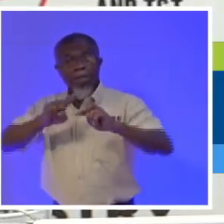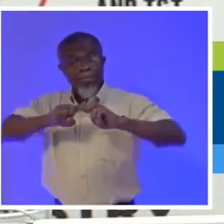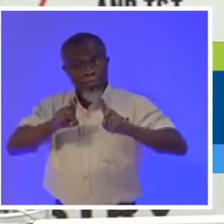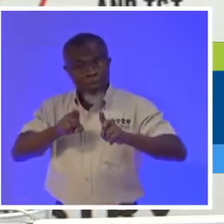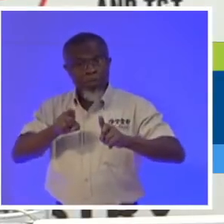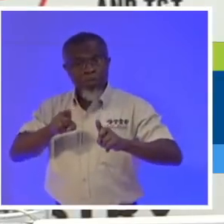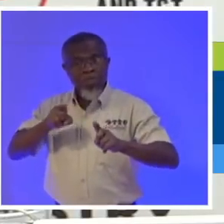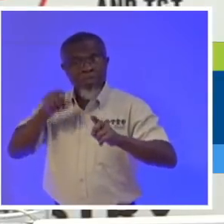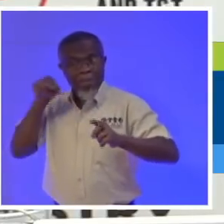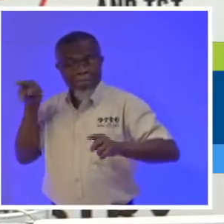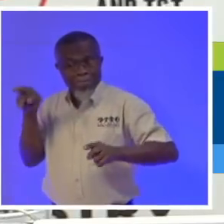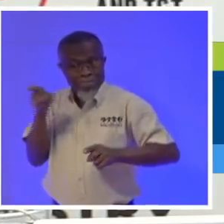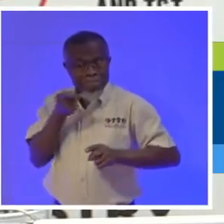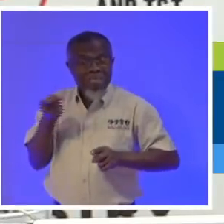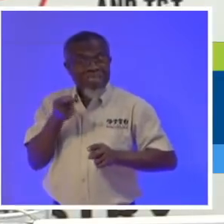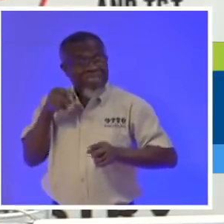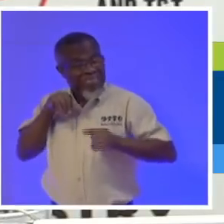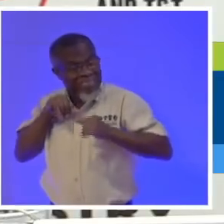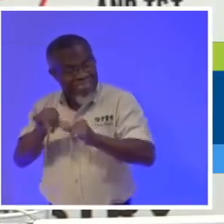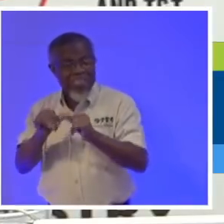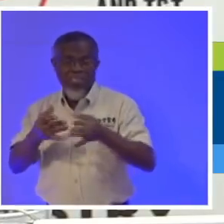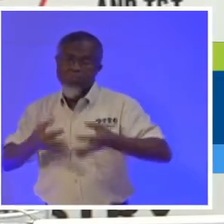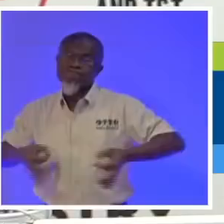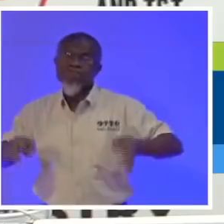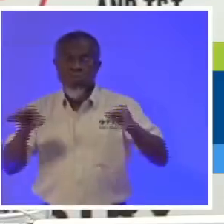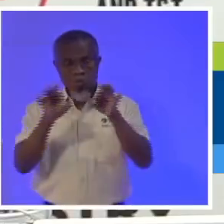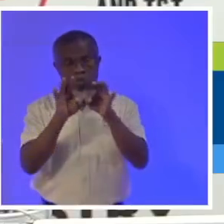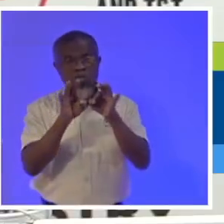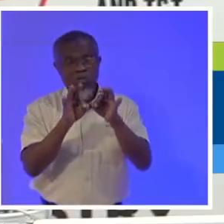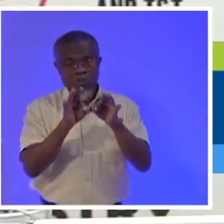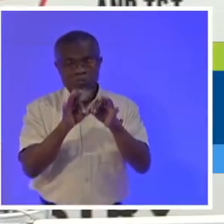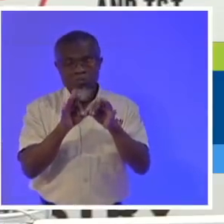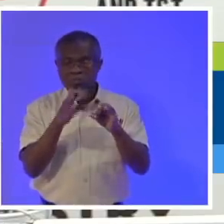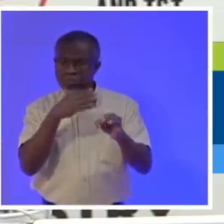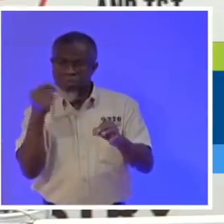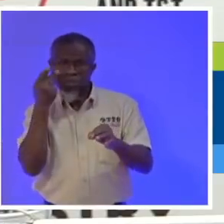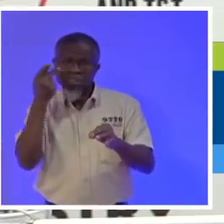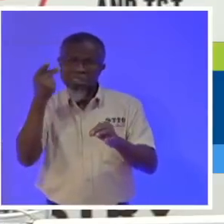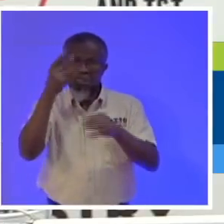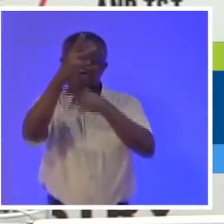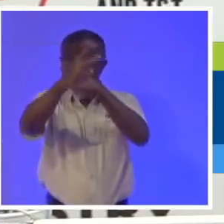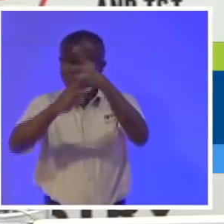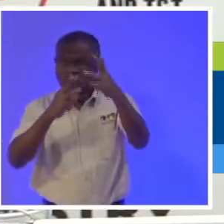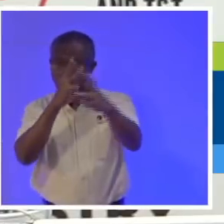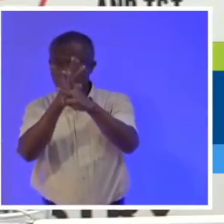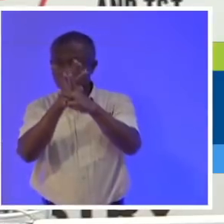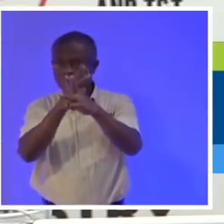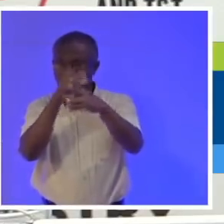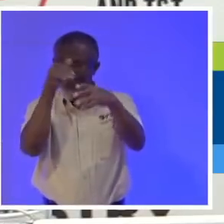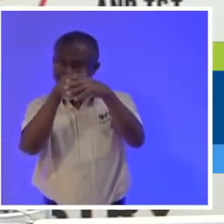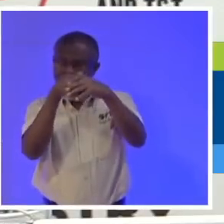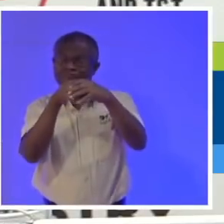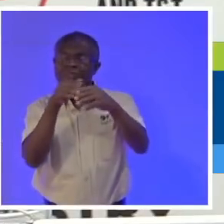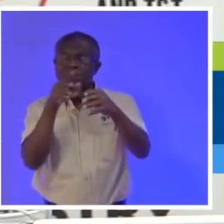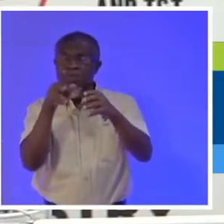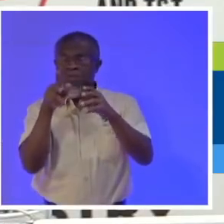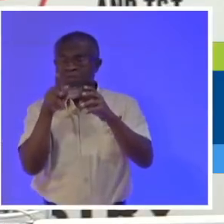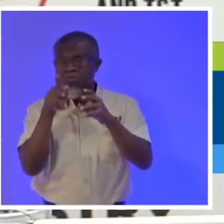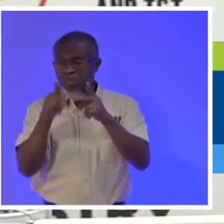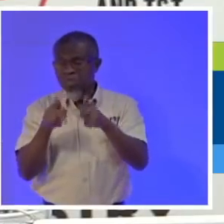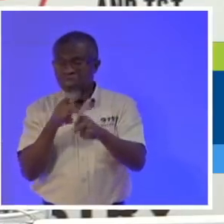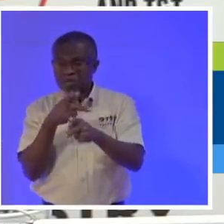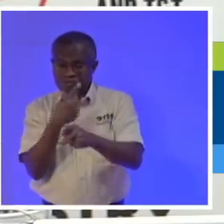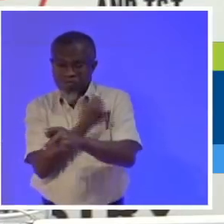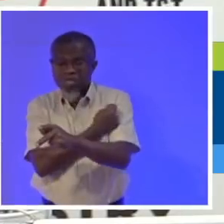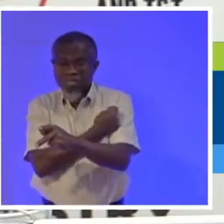important. And there's a growing worldwide tendency amongst the vaccinated, not only in Trinidad and Tobago, to think that